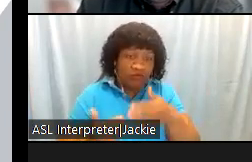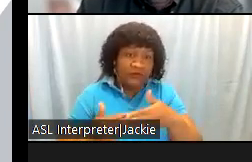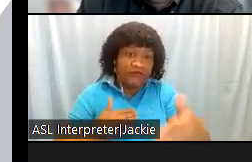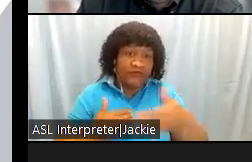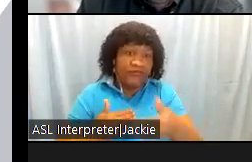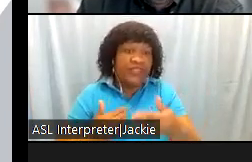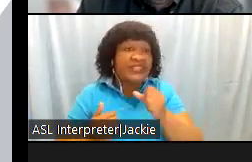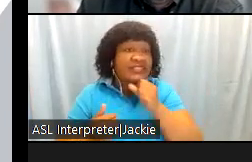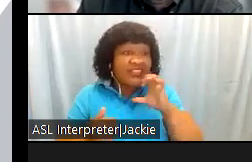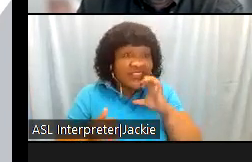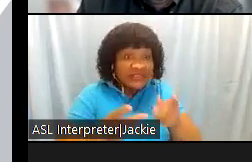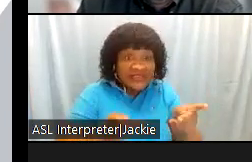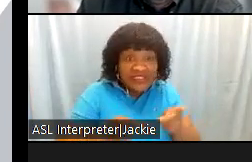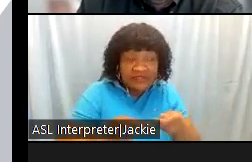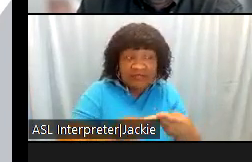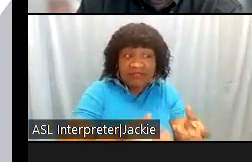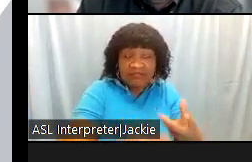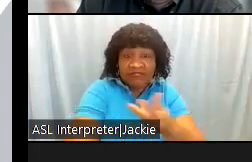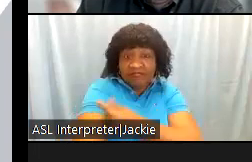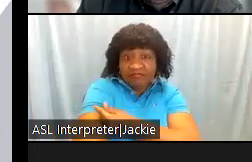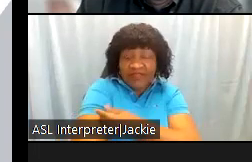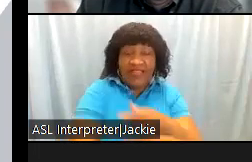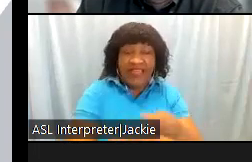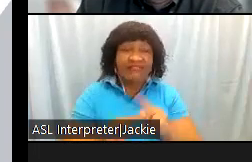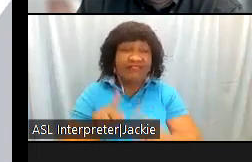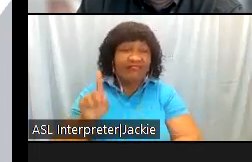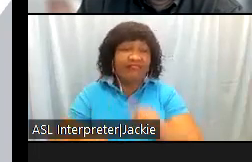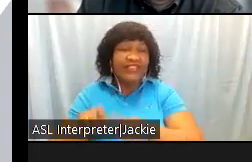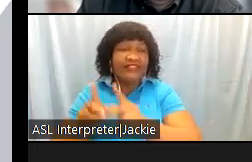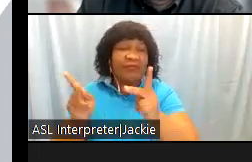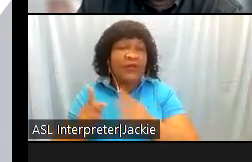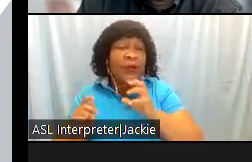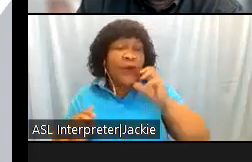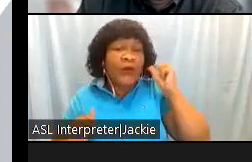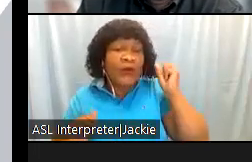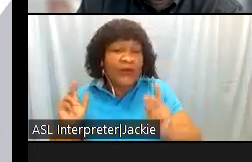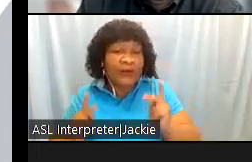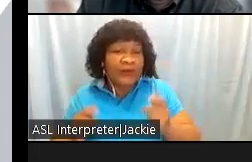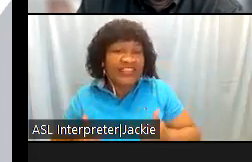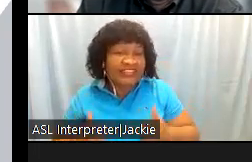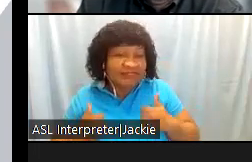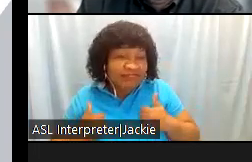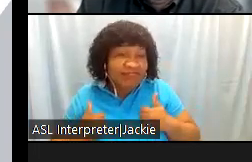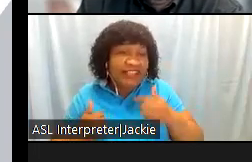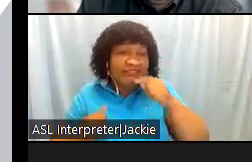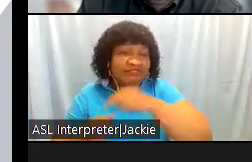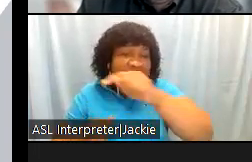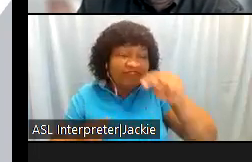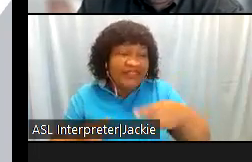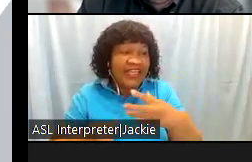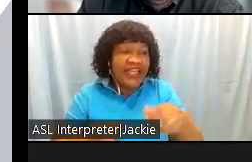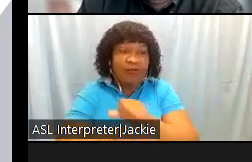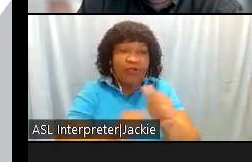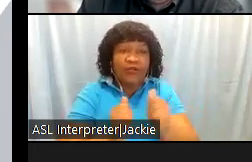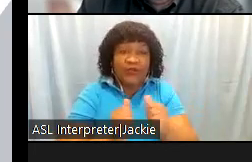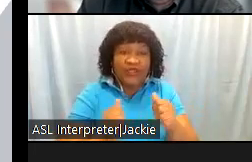both at senior centers and for places where older populations may be, and also working with